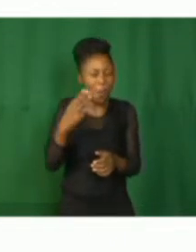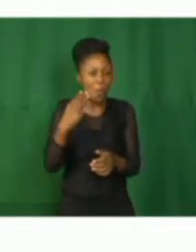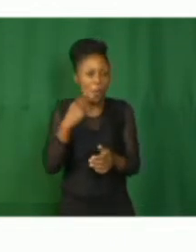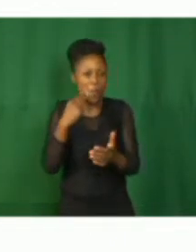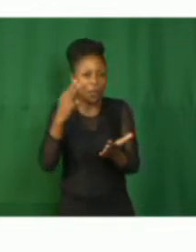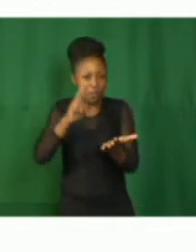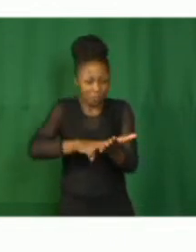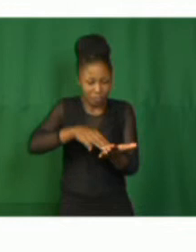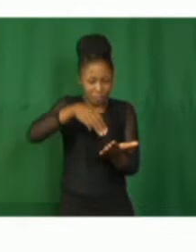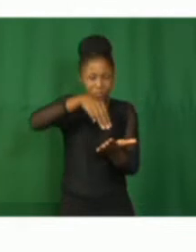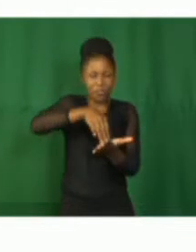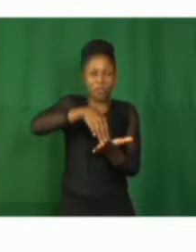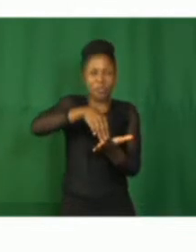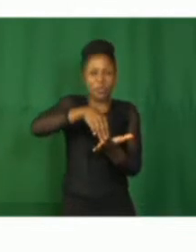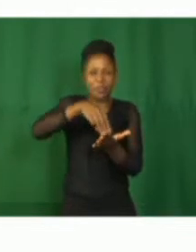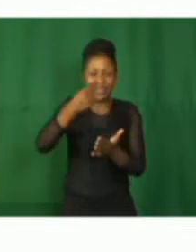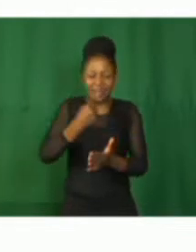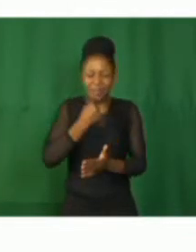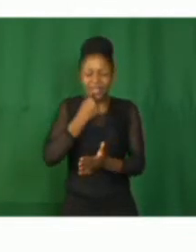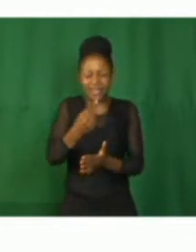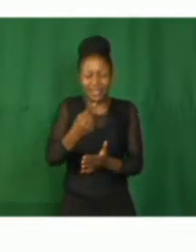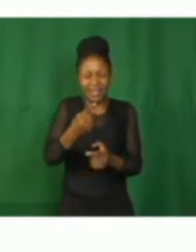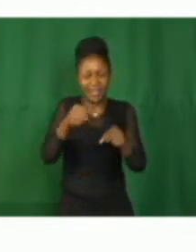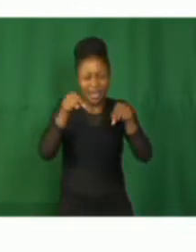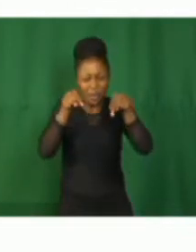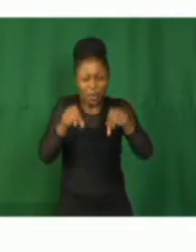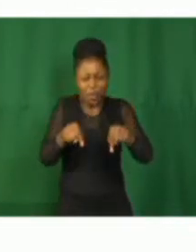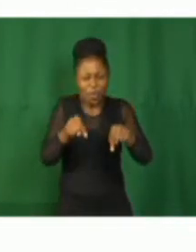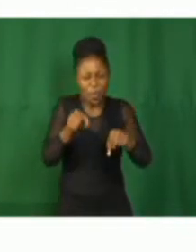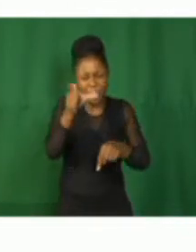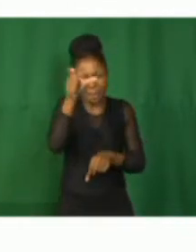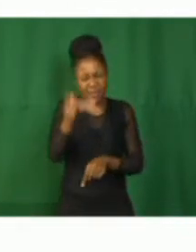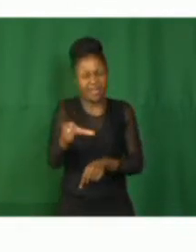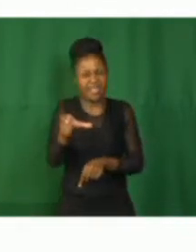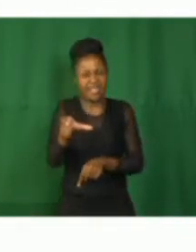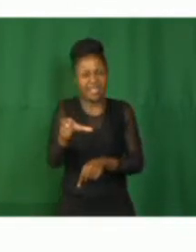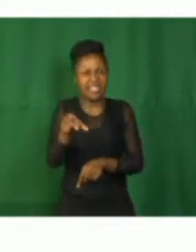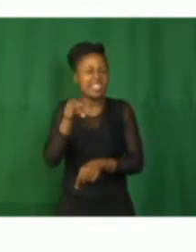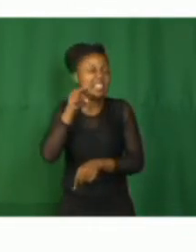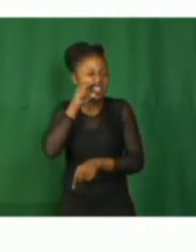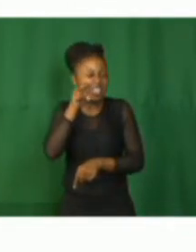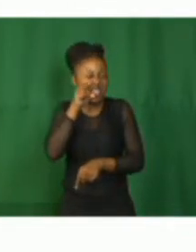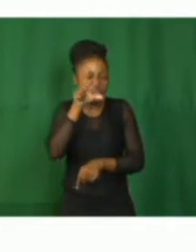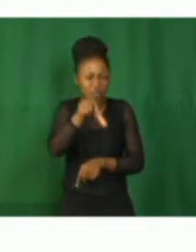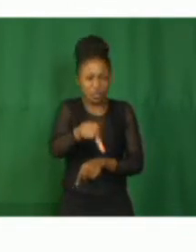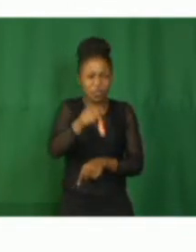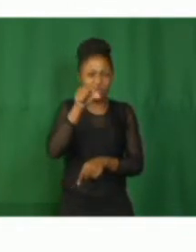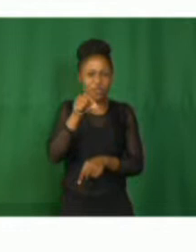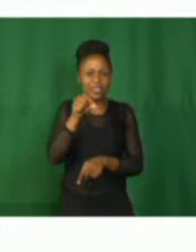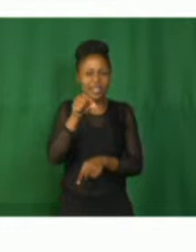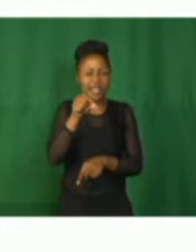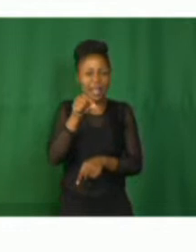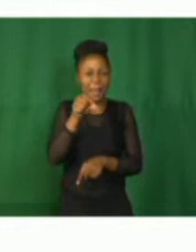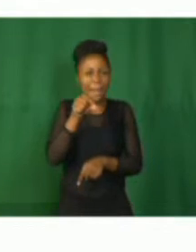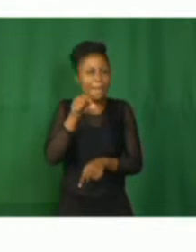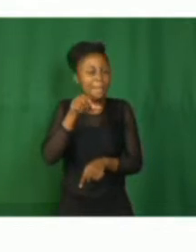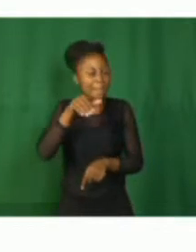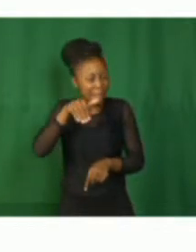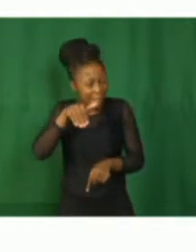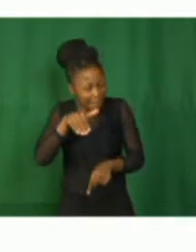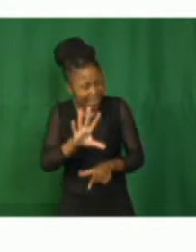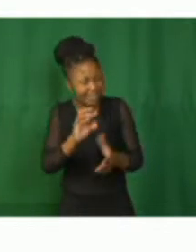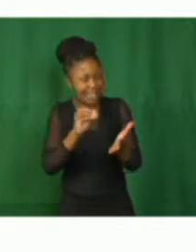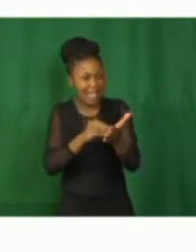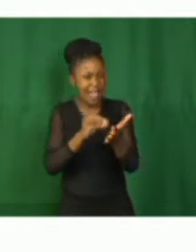And said that this person that had to be chosen, it had to be someone who had been with